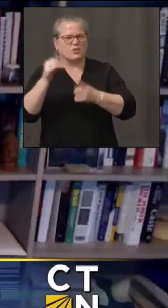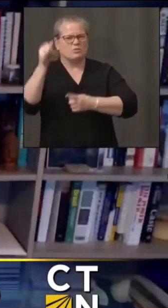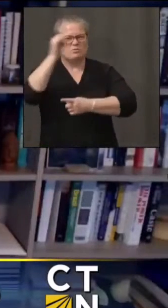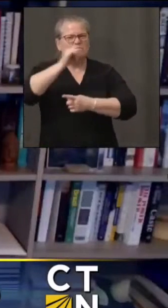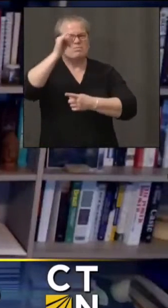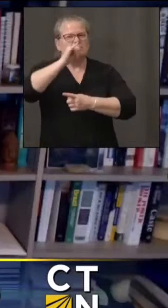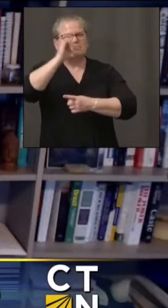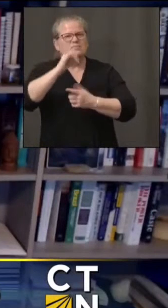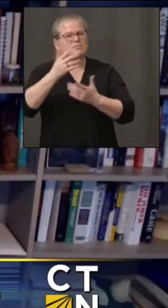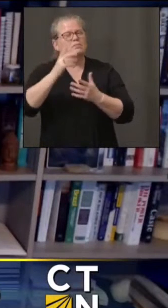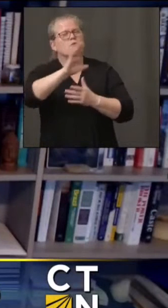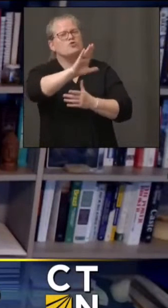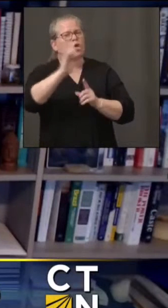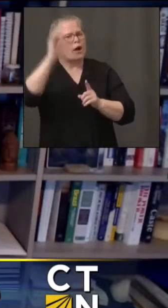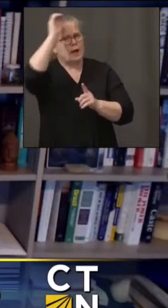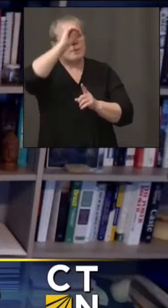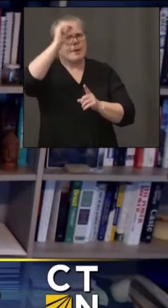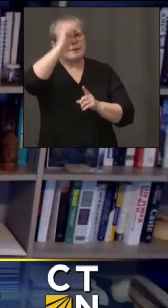speaking as a